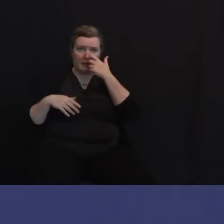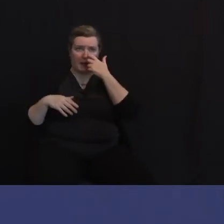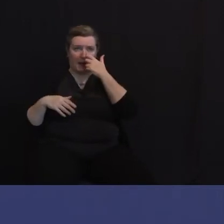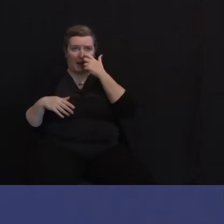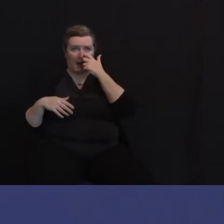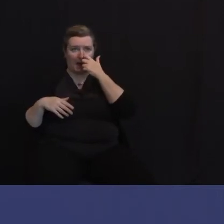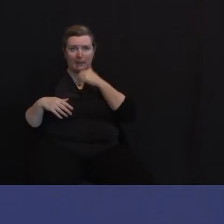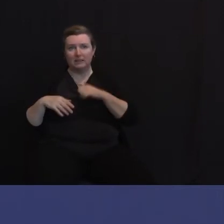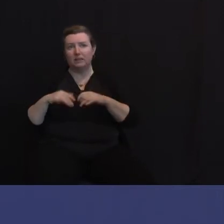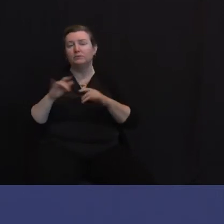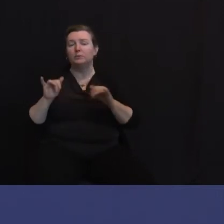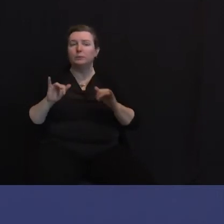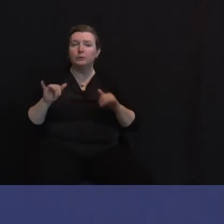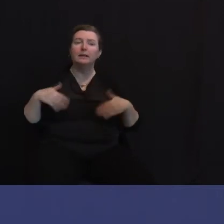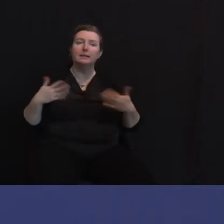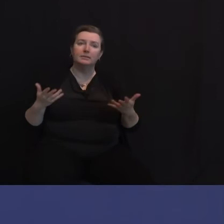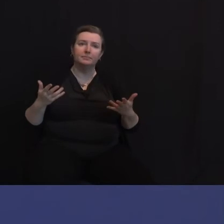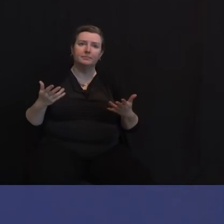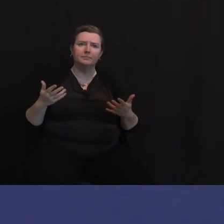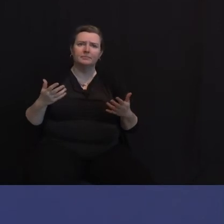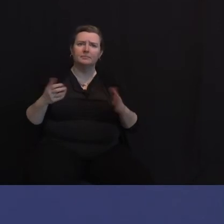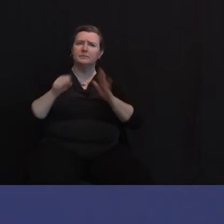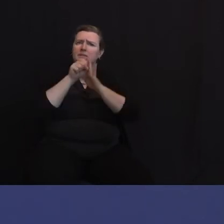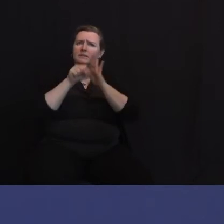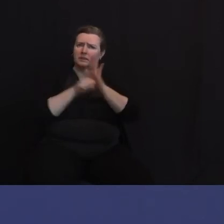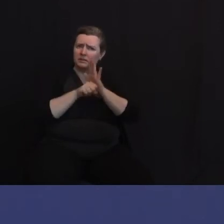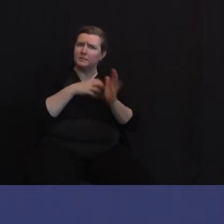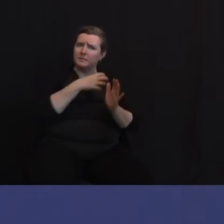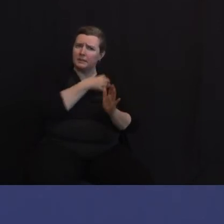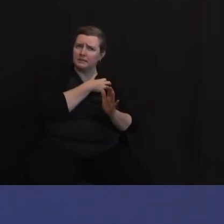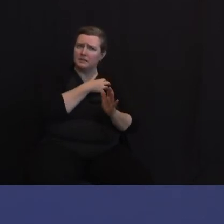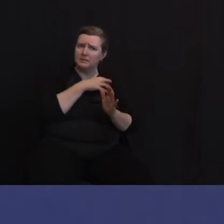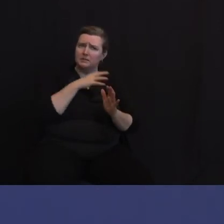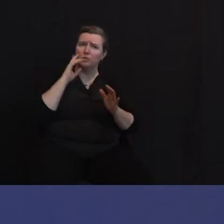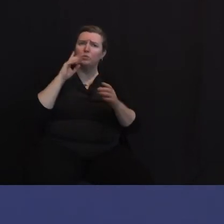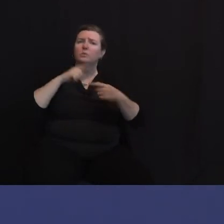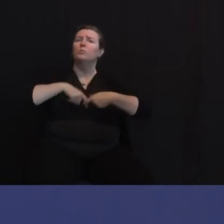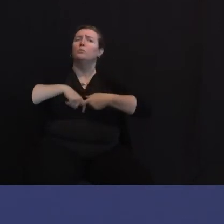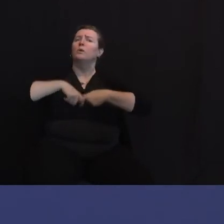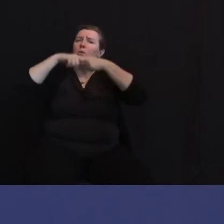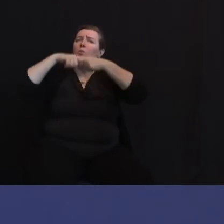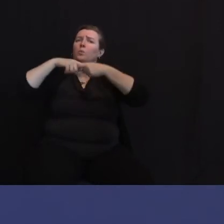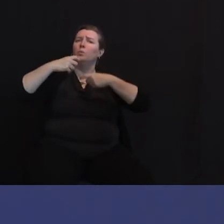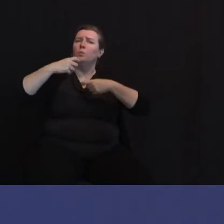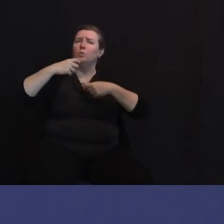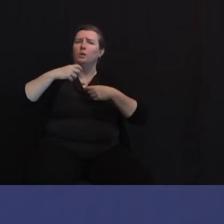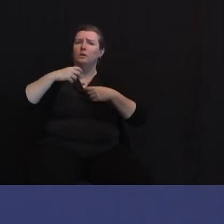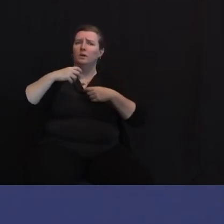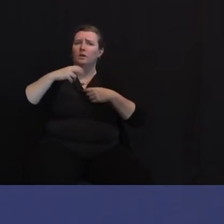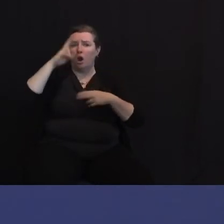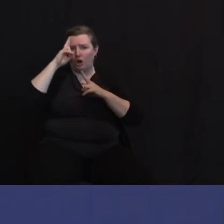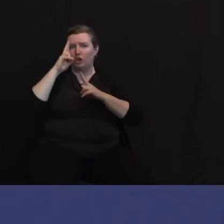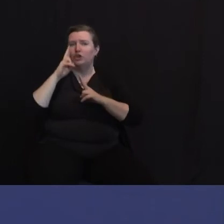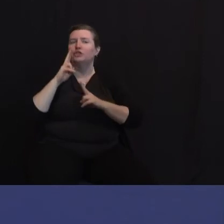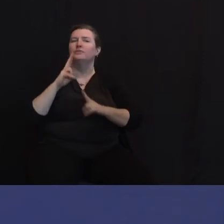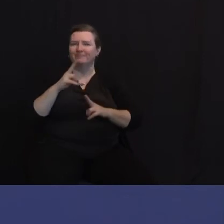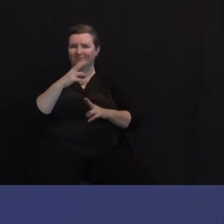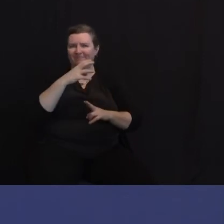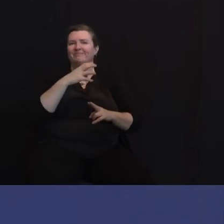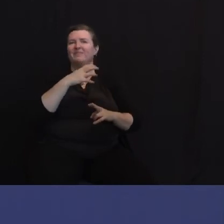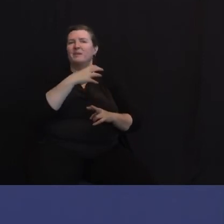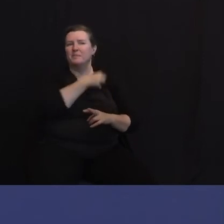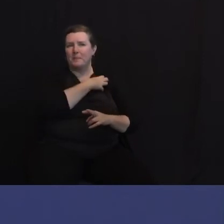will the state police revoke the honorary badge given to President Trump that was reported on recently? Thank you. Thank you. Let me,